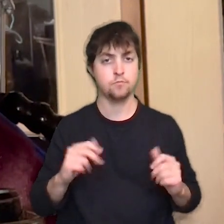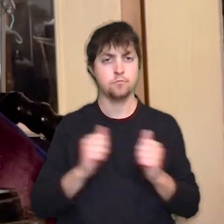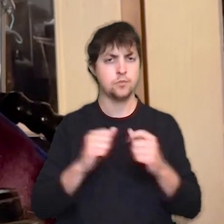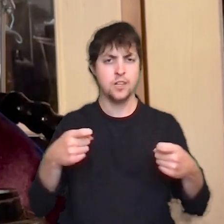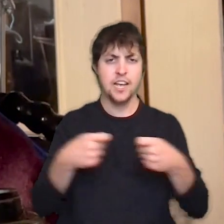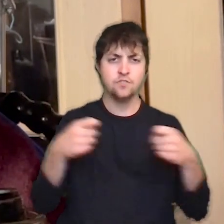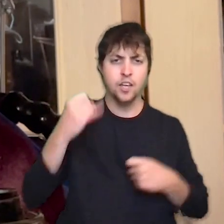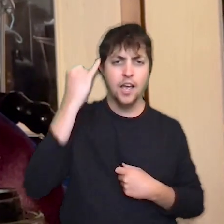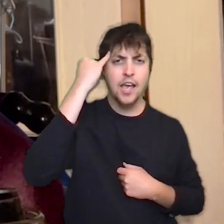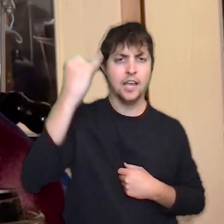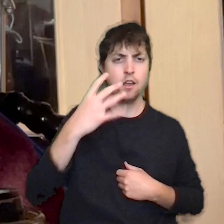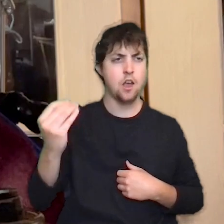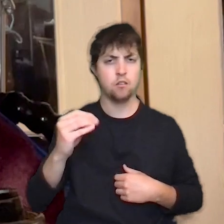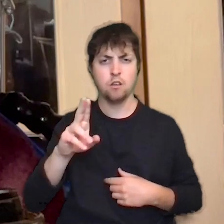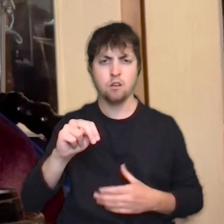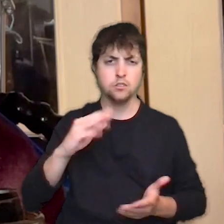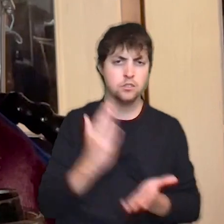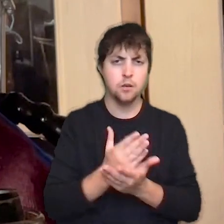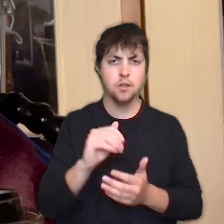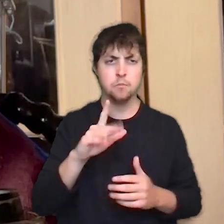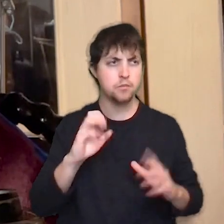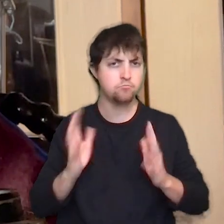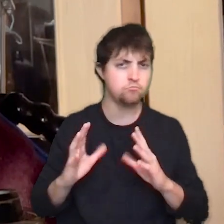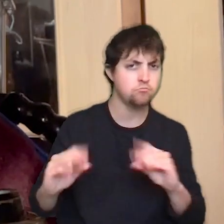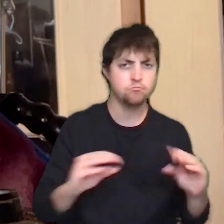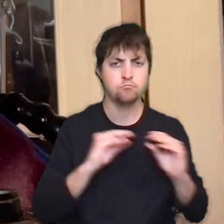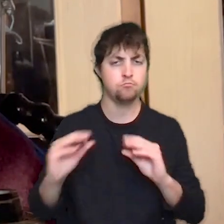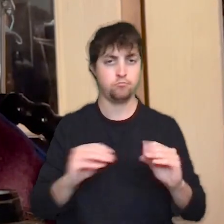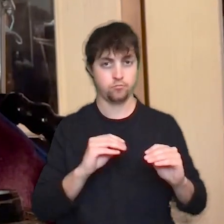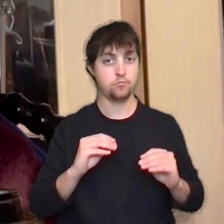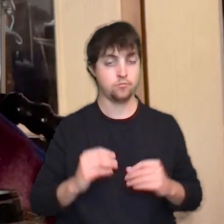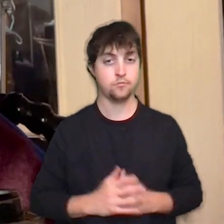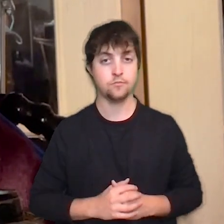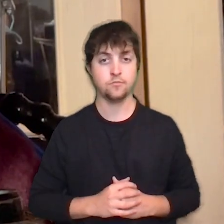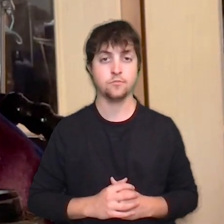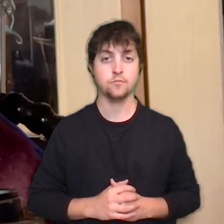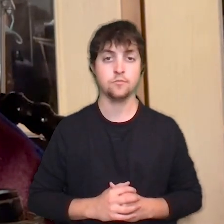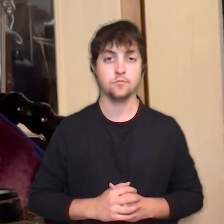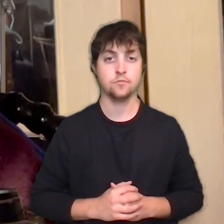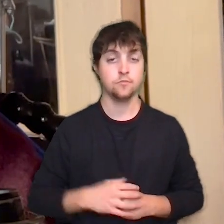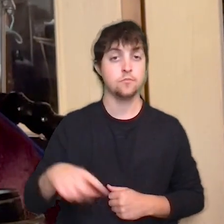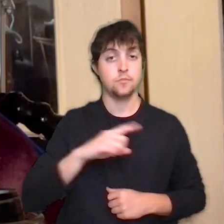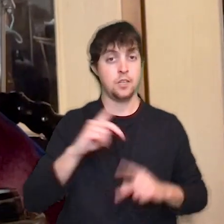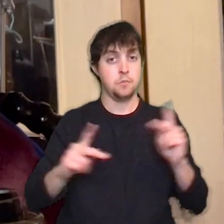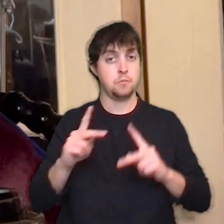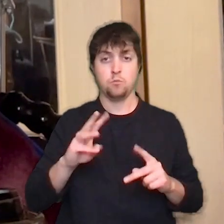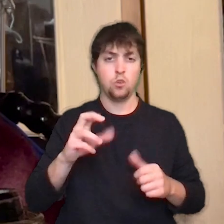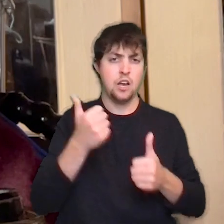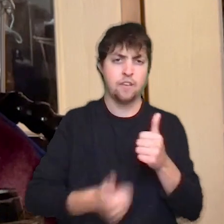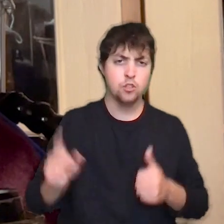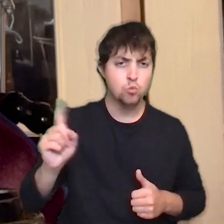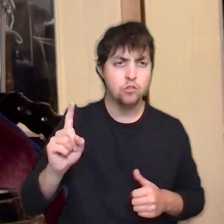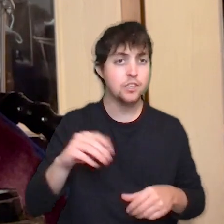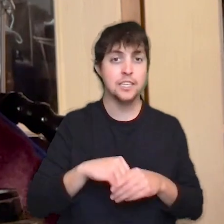people, with an electrifying idea, and with unstoppable chatter. The people, they